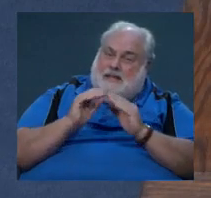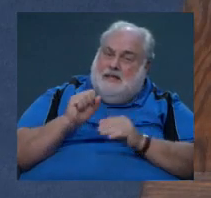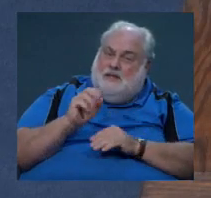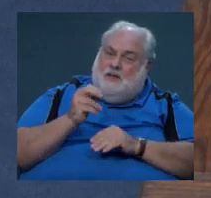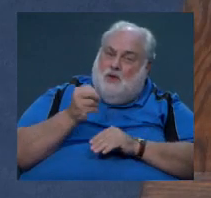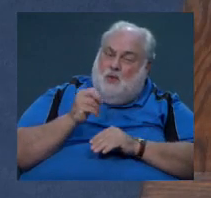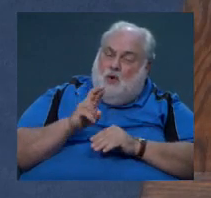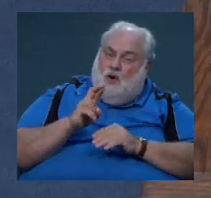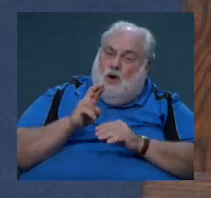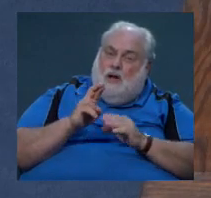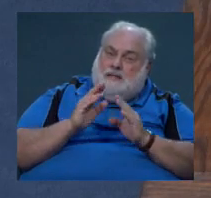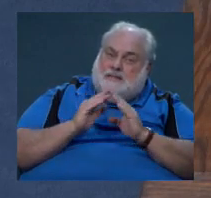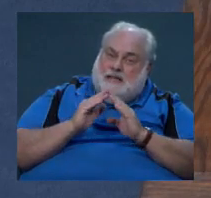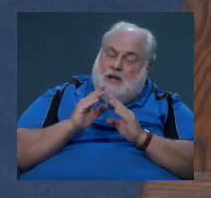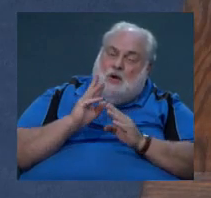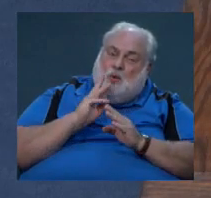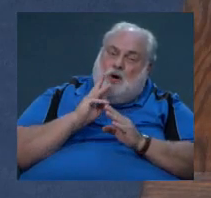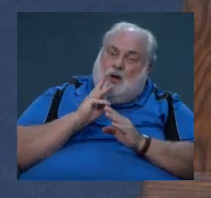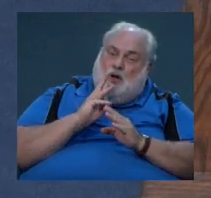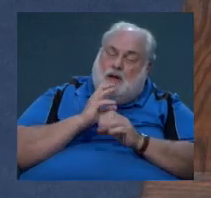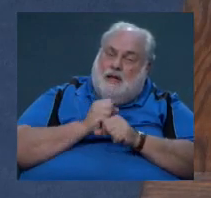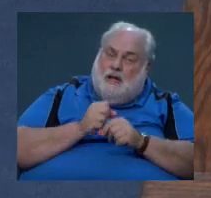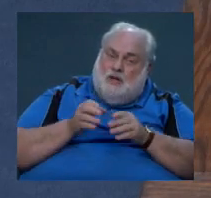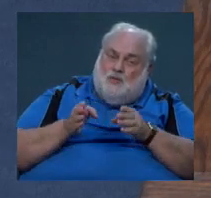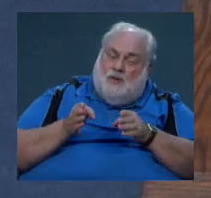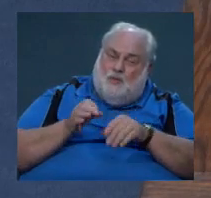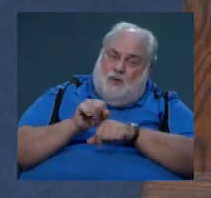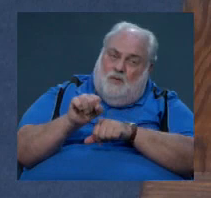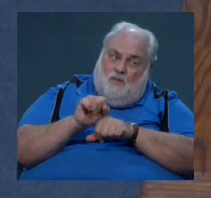getting streets, and we've worked on all these